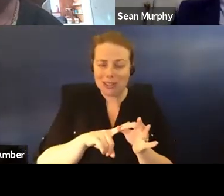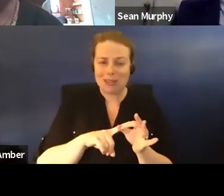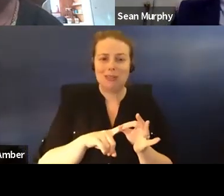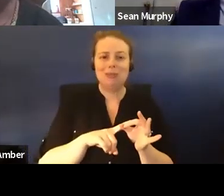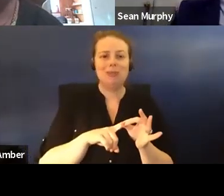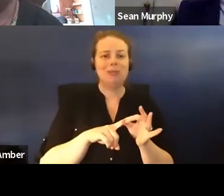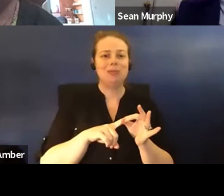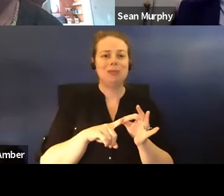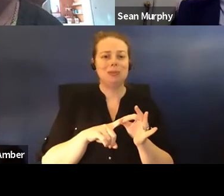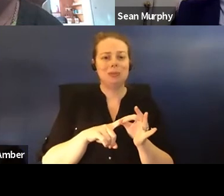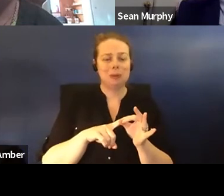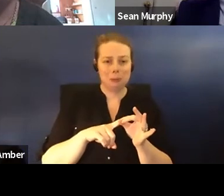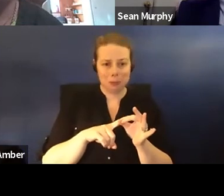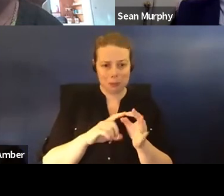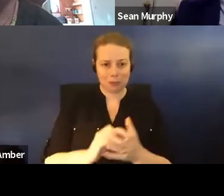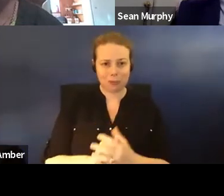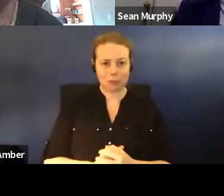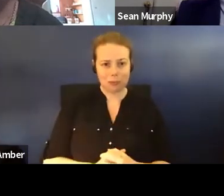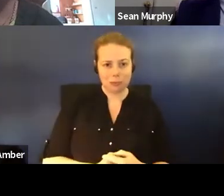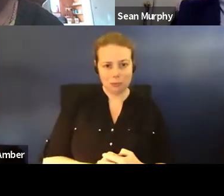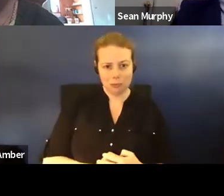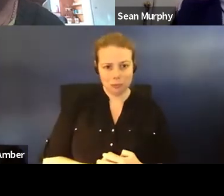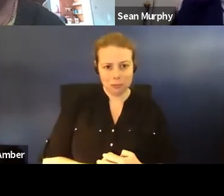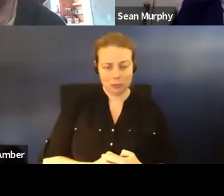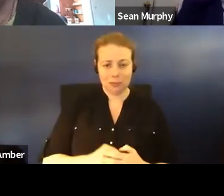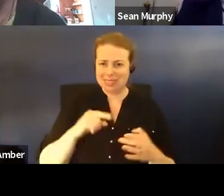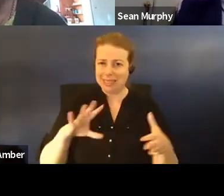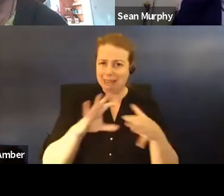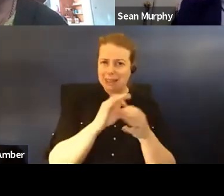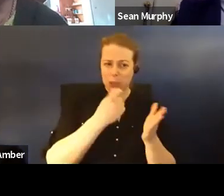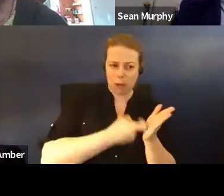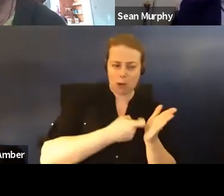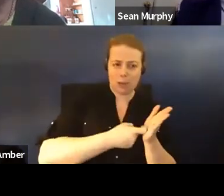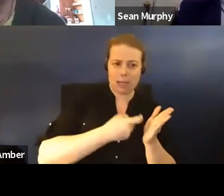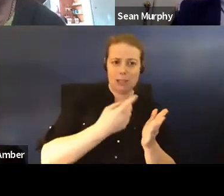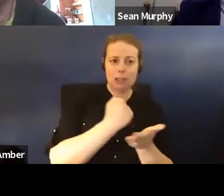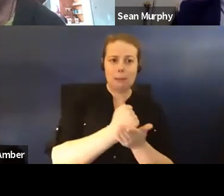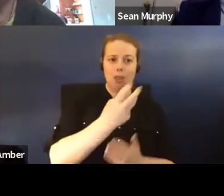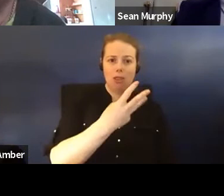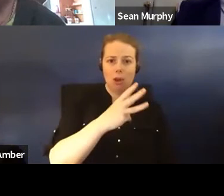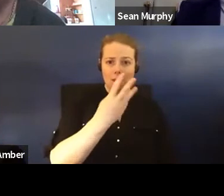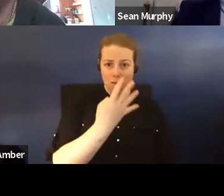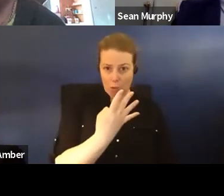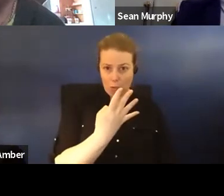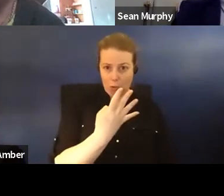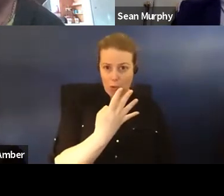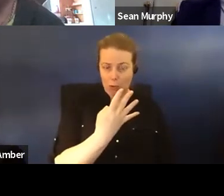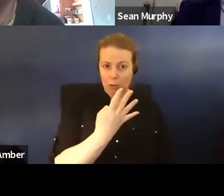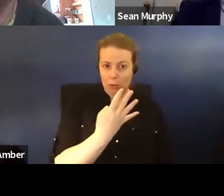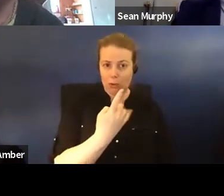that really arises from our recommendation 34, which is essentially saying that